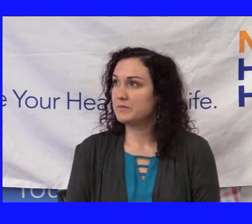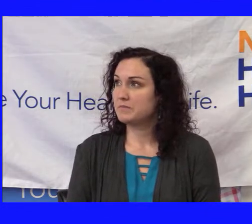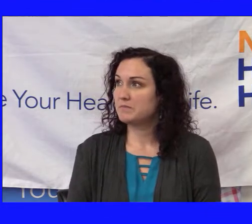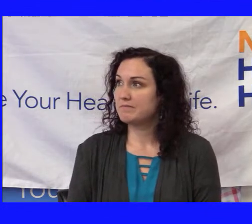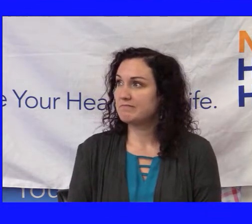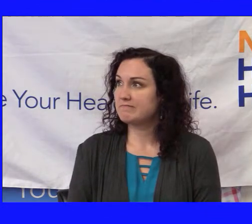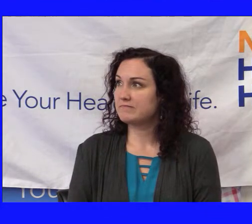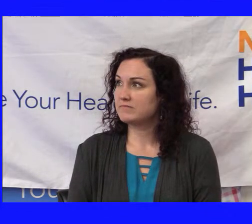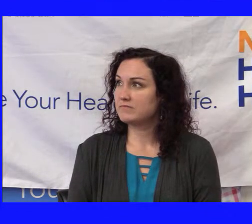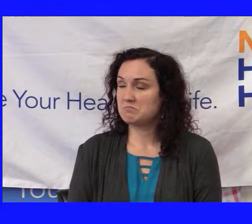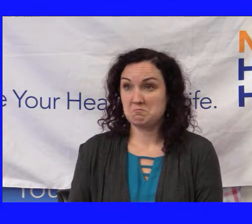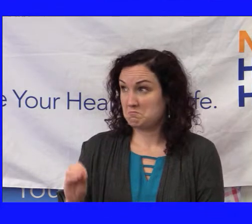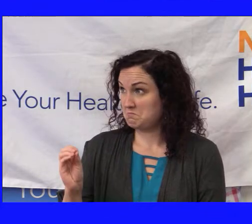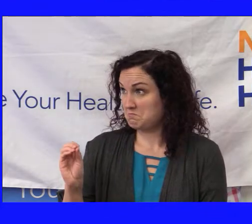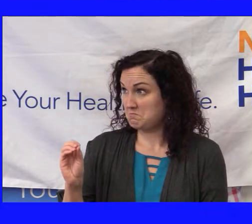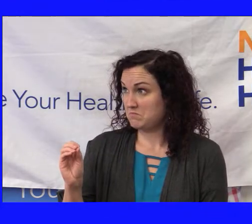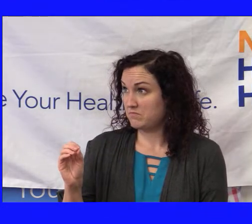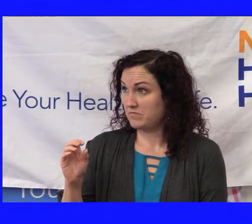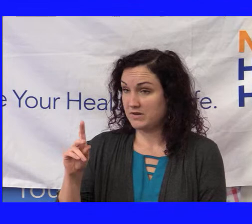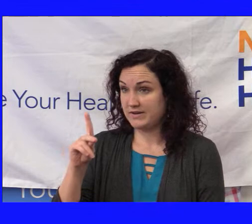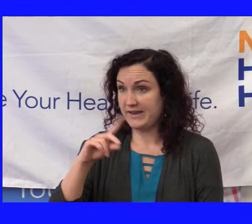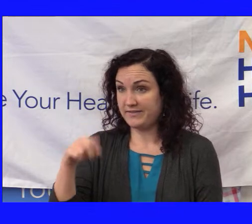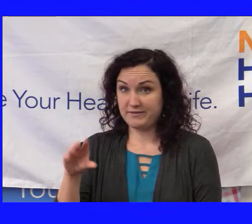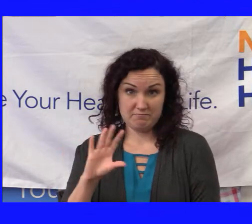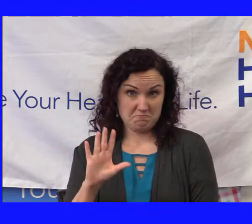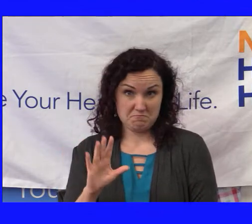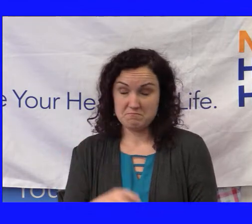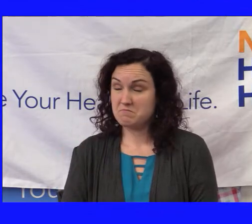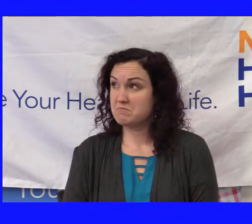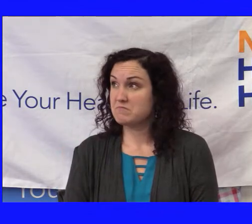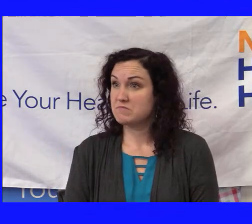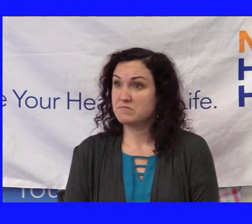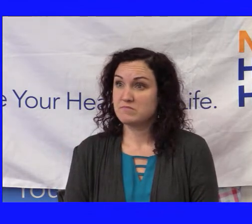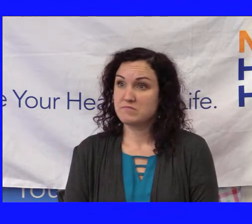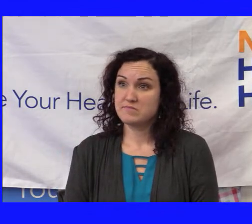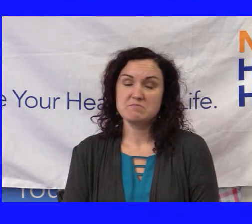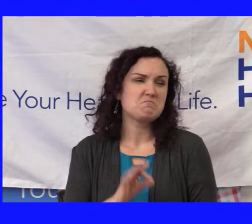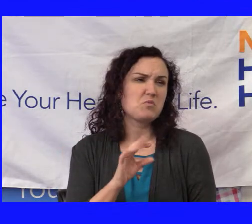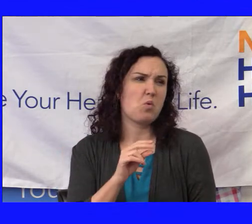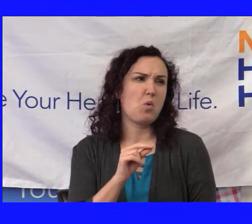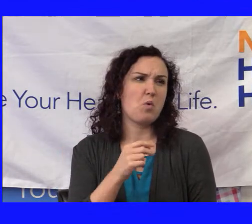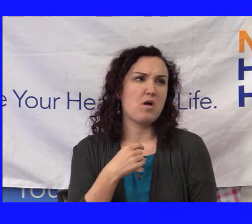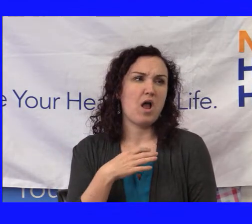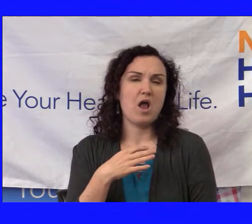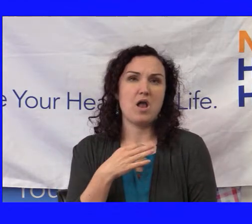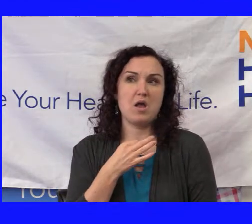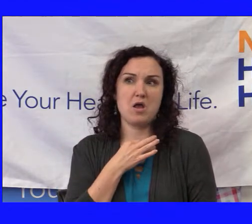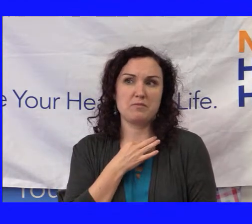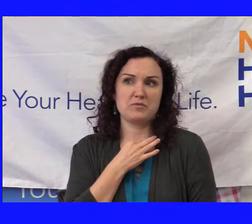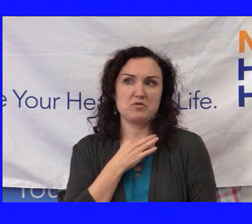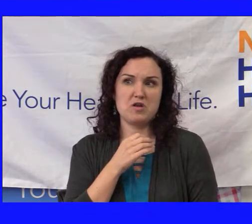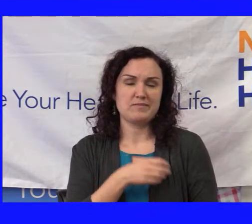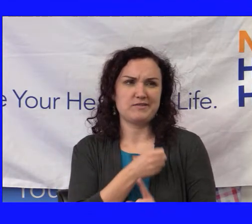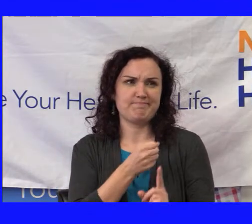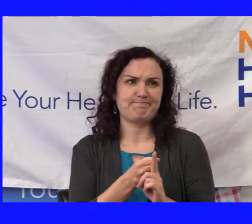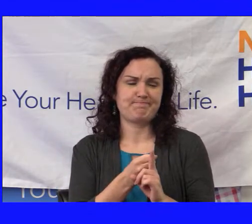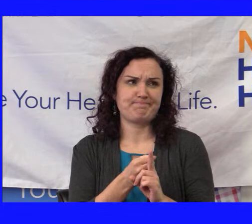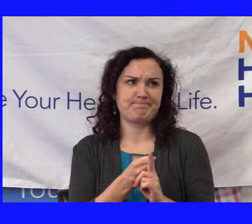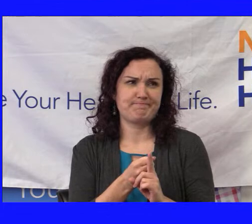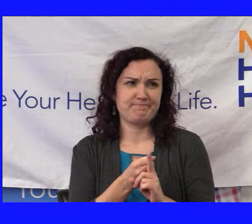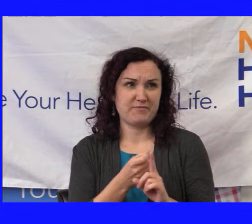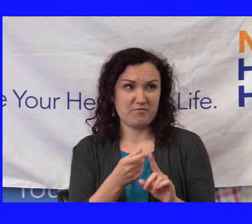Thanks. Okay, Dr. Katz, any comments? No, I'm wondering if that's affected by COVID.